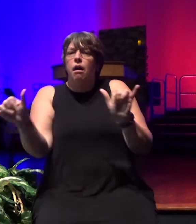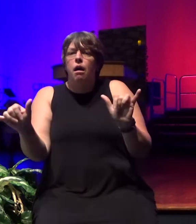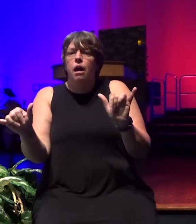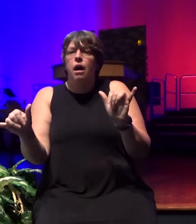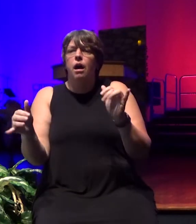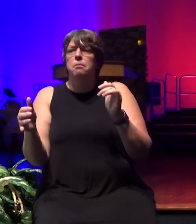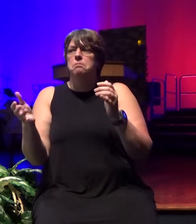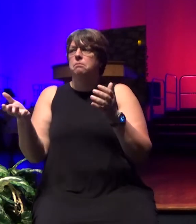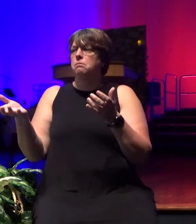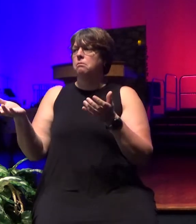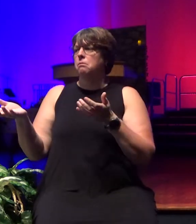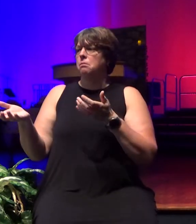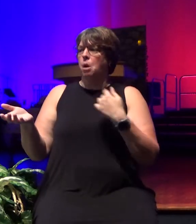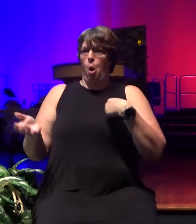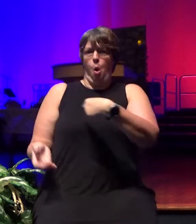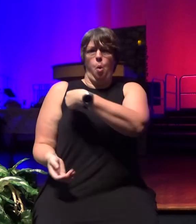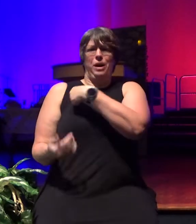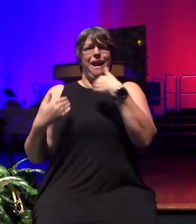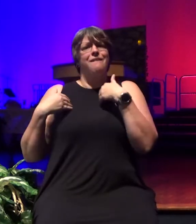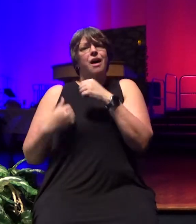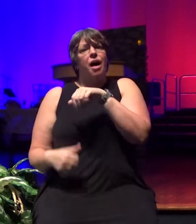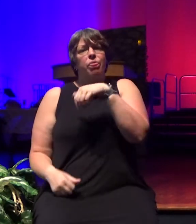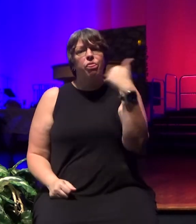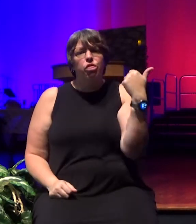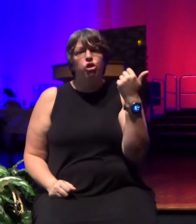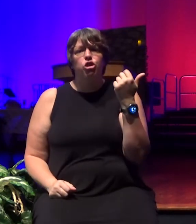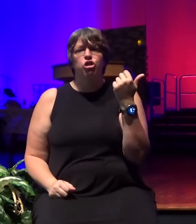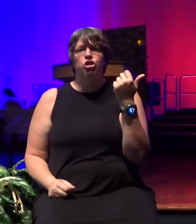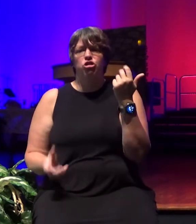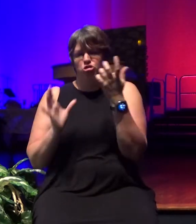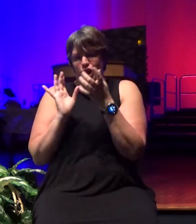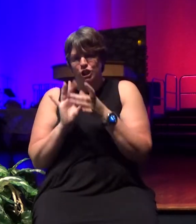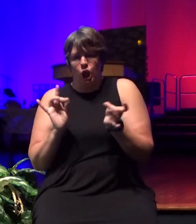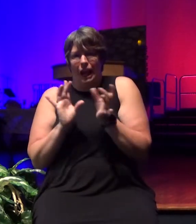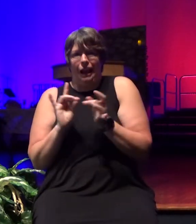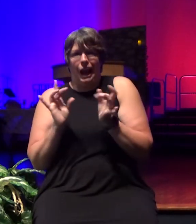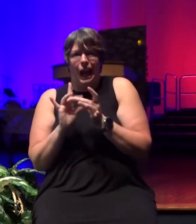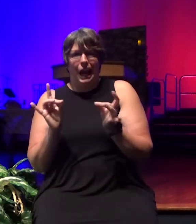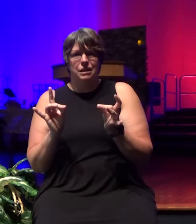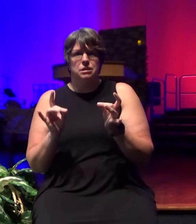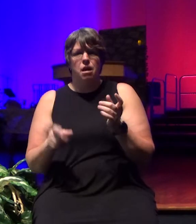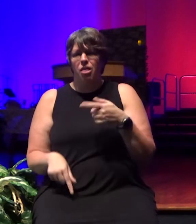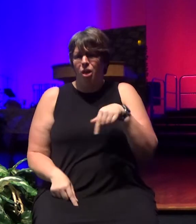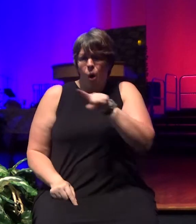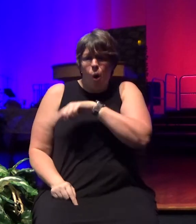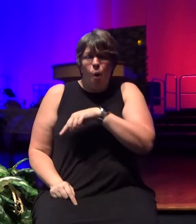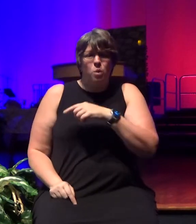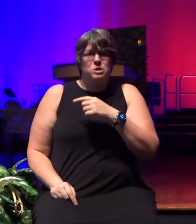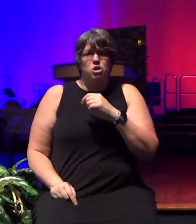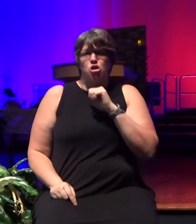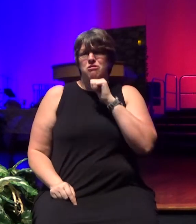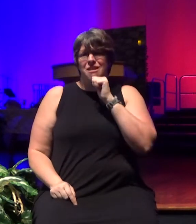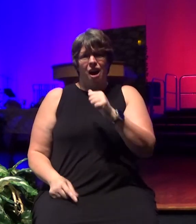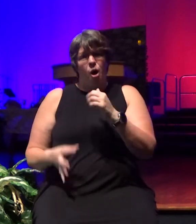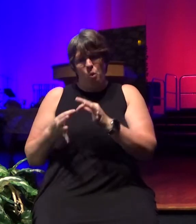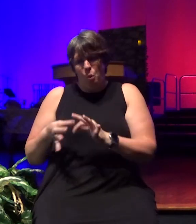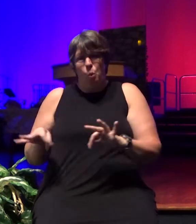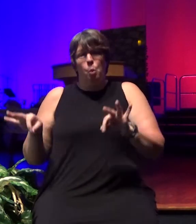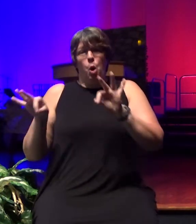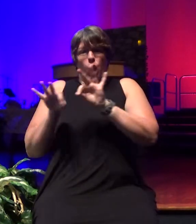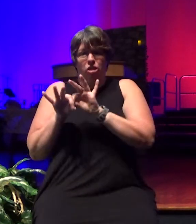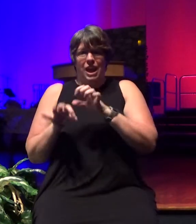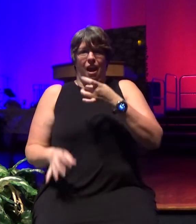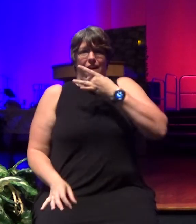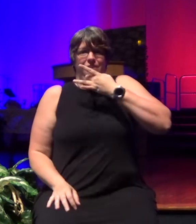are unworthy of a being of light. You are a luminous light being. But you know, there are times